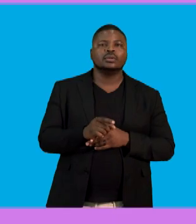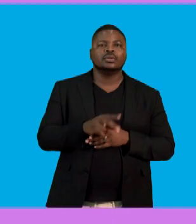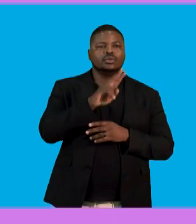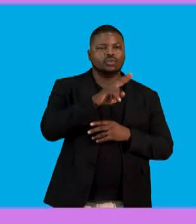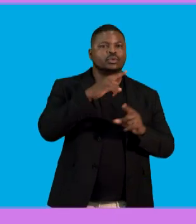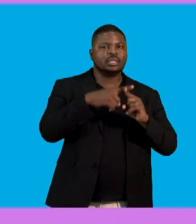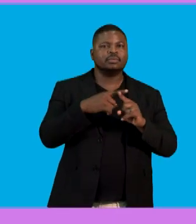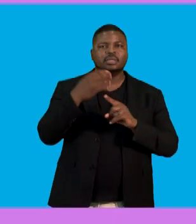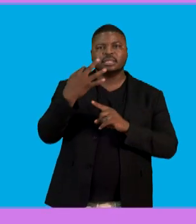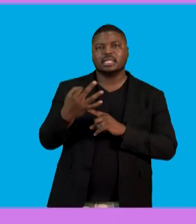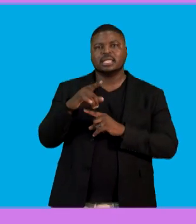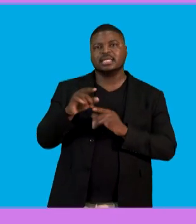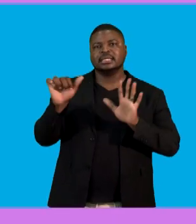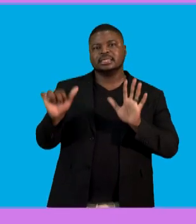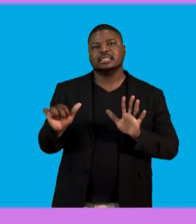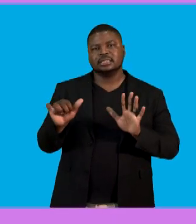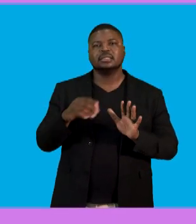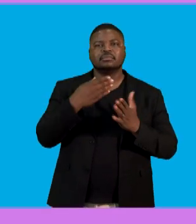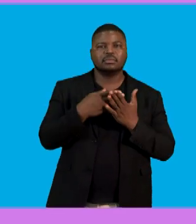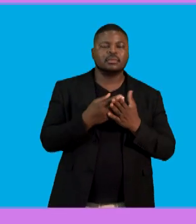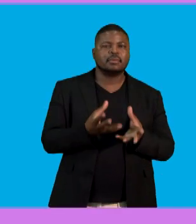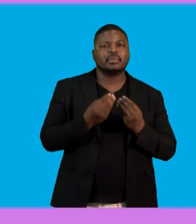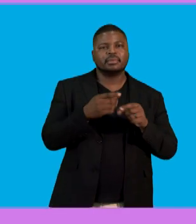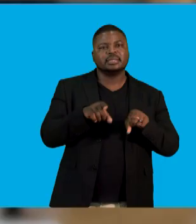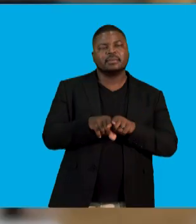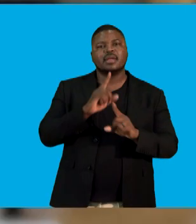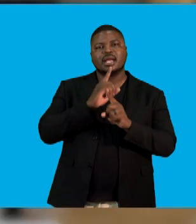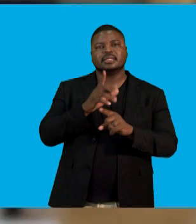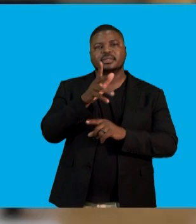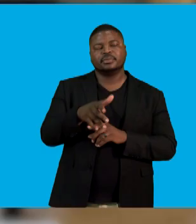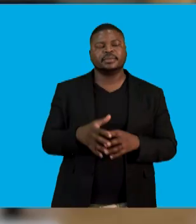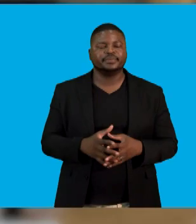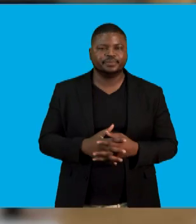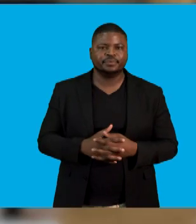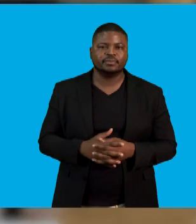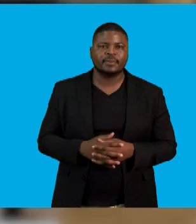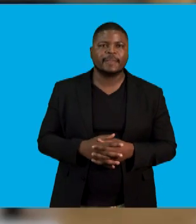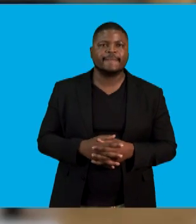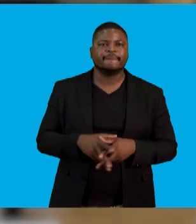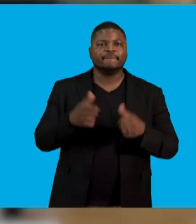multiplied by 125. It will give you the same answer.